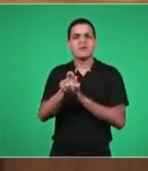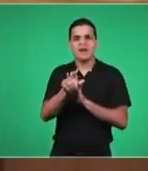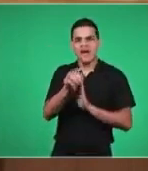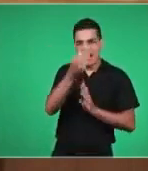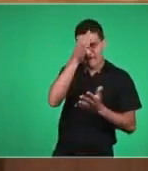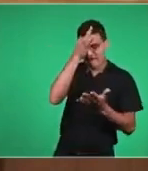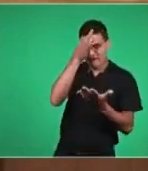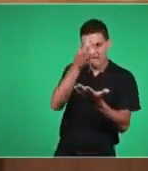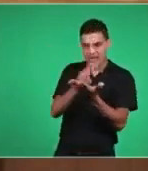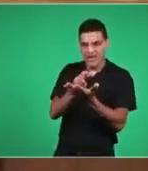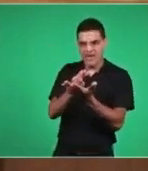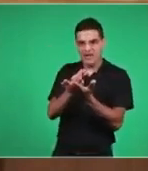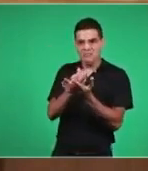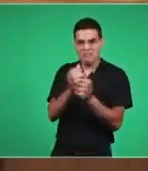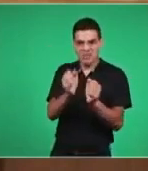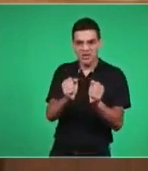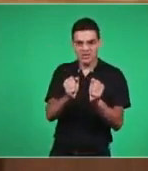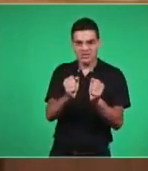faith is.